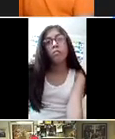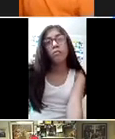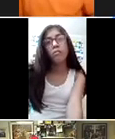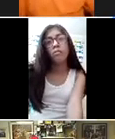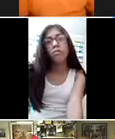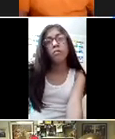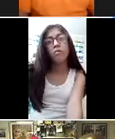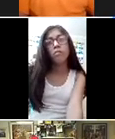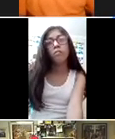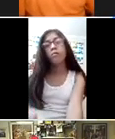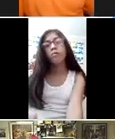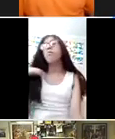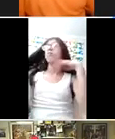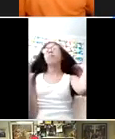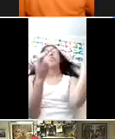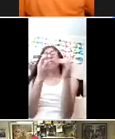And so